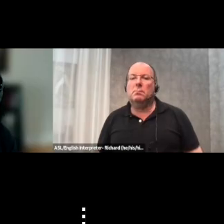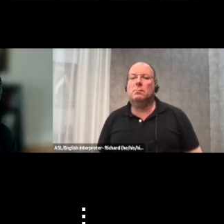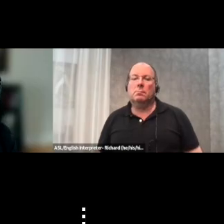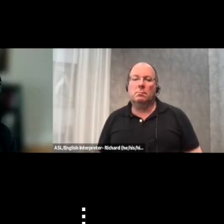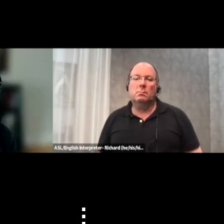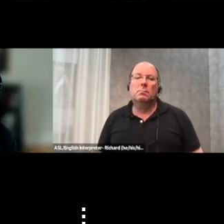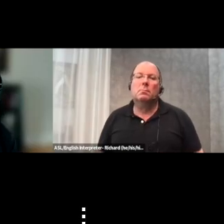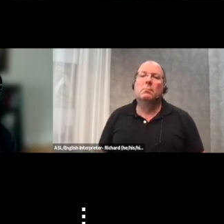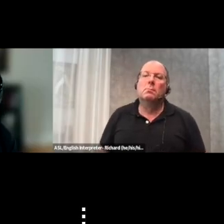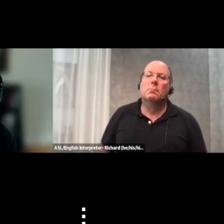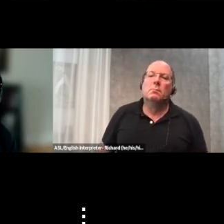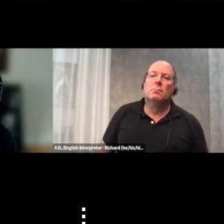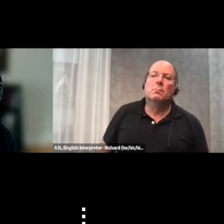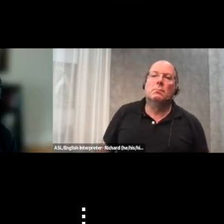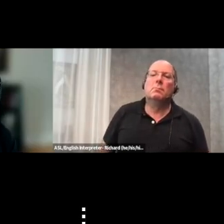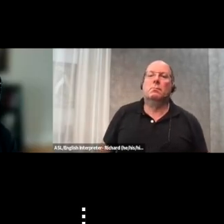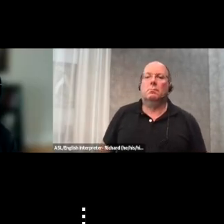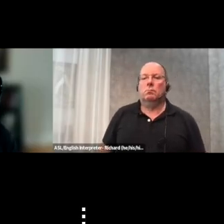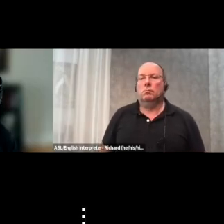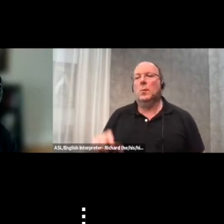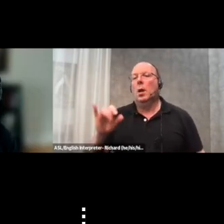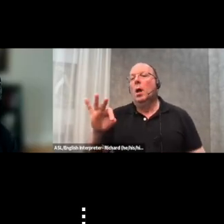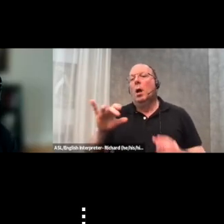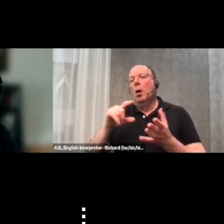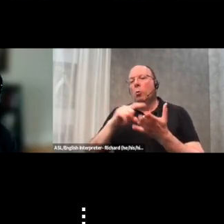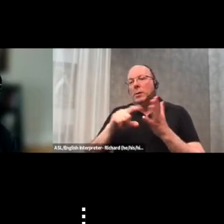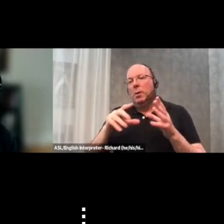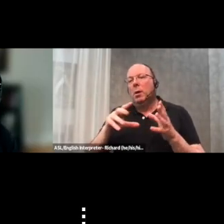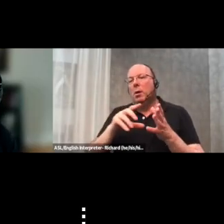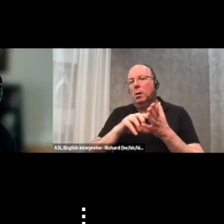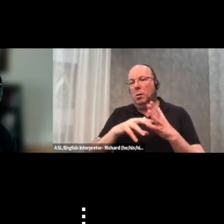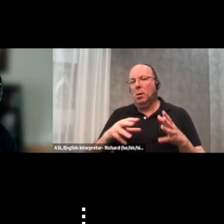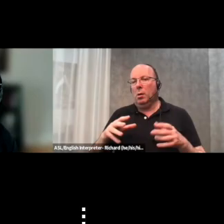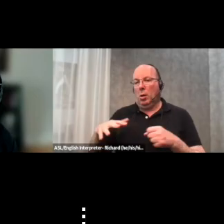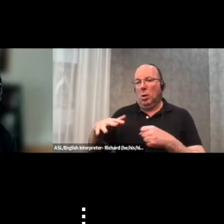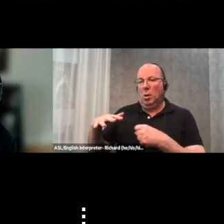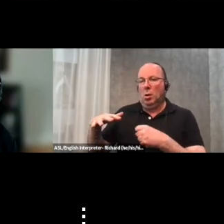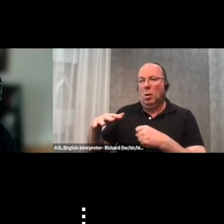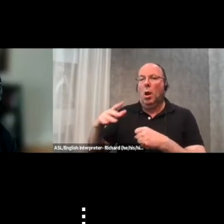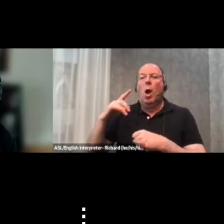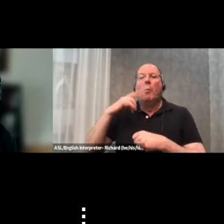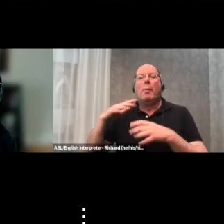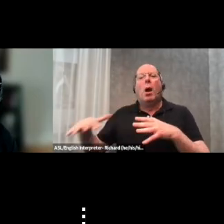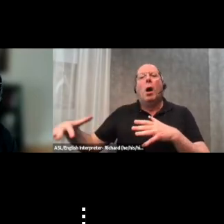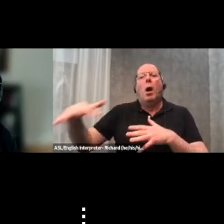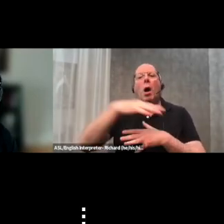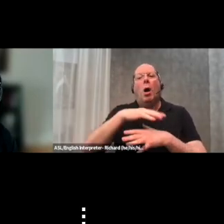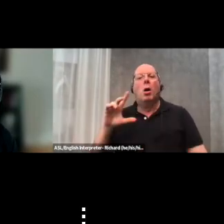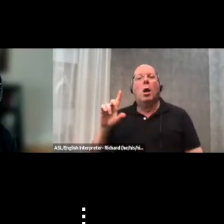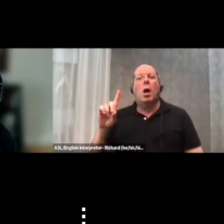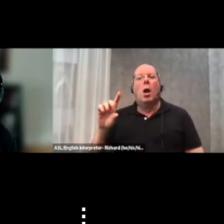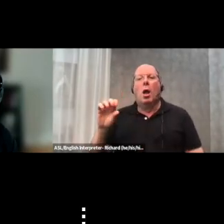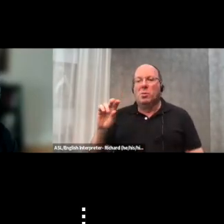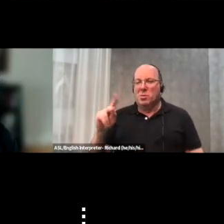dungeon space. Oh, absolutely. Yeah. So like the owner or employee or something of a dungeon space, playing with them may make